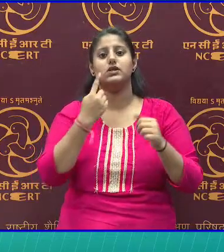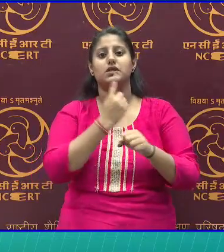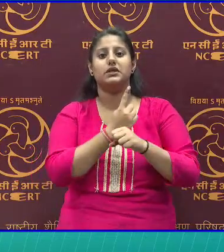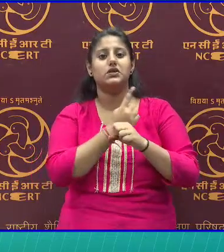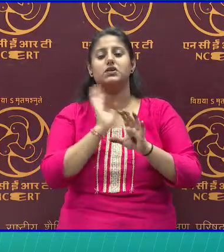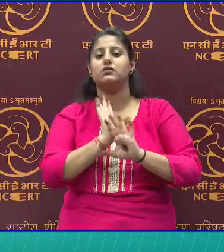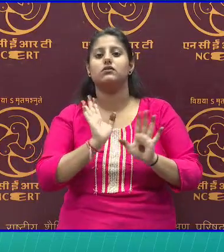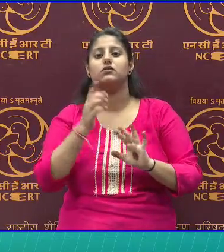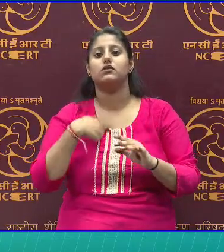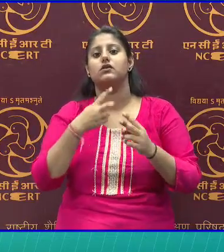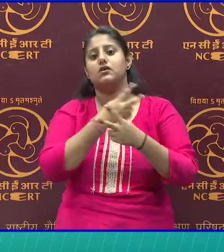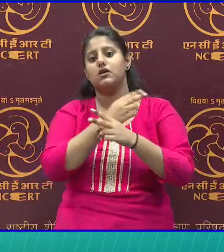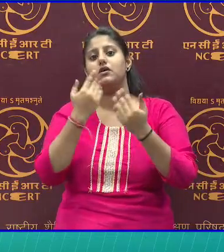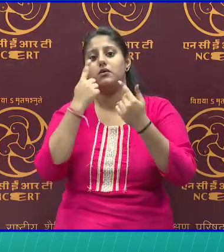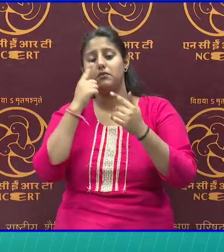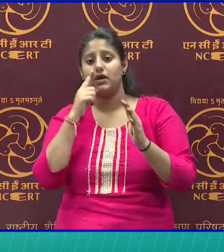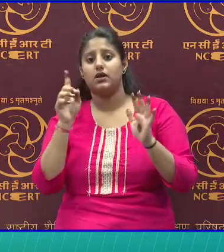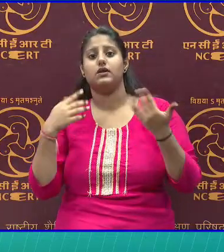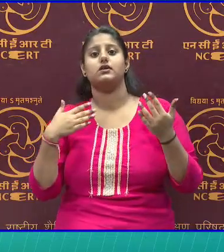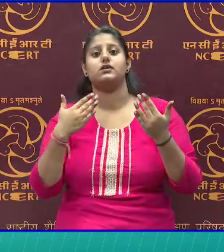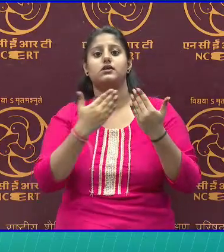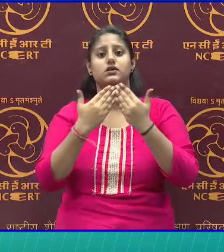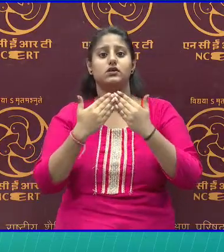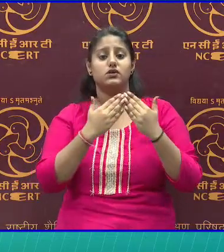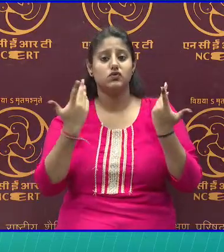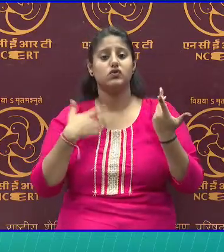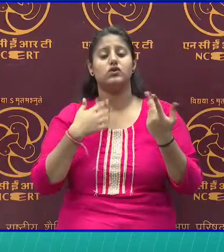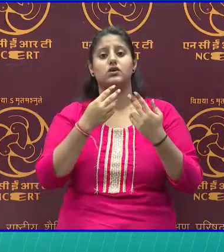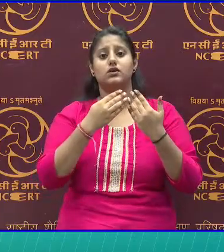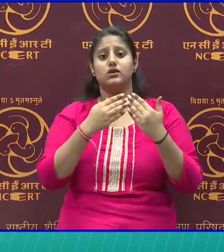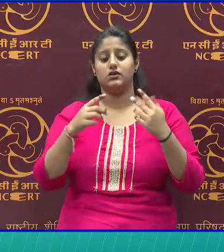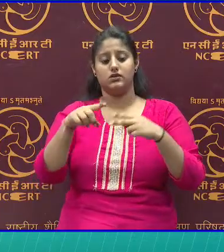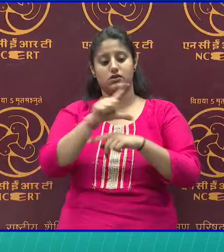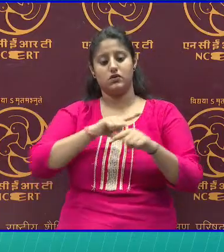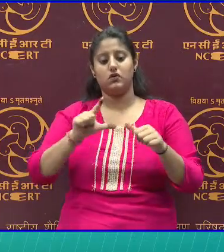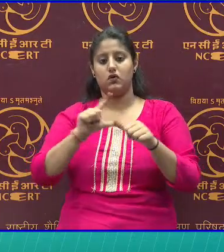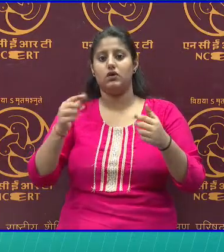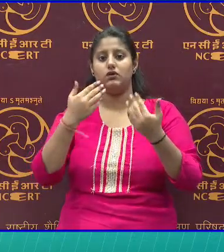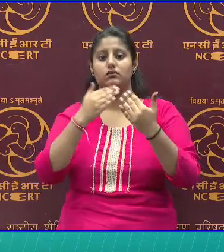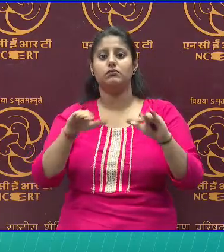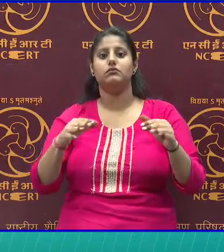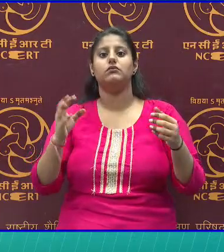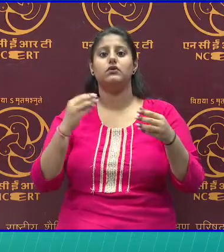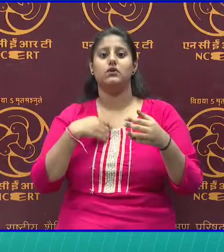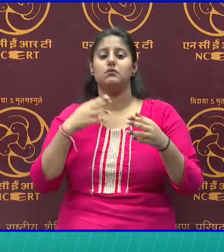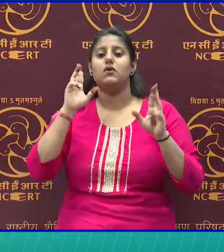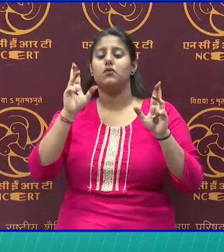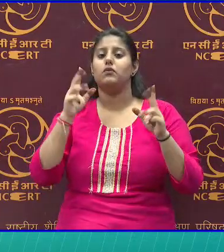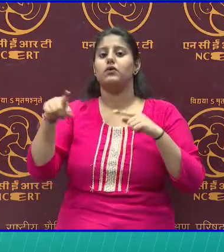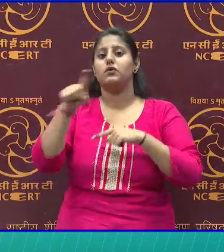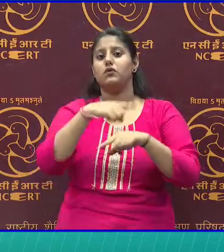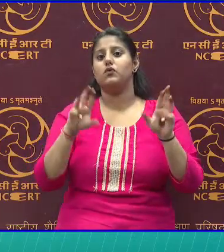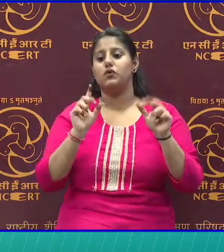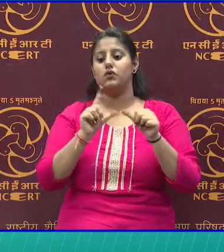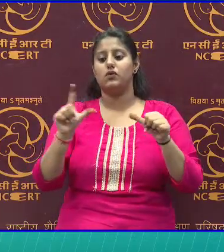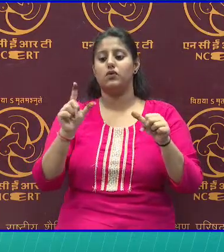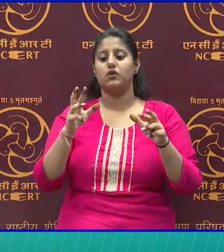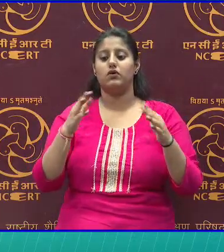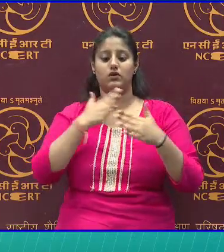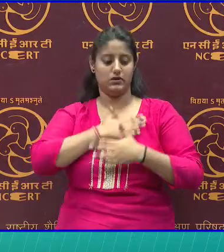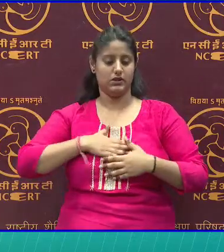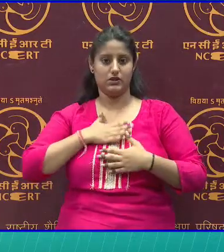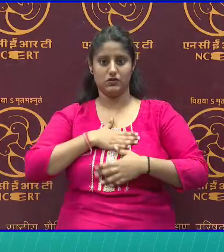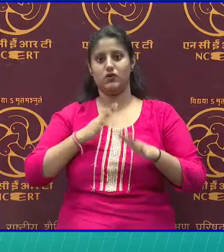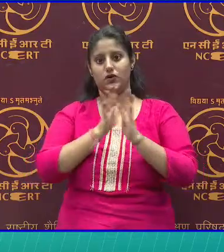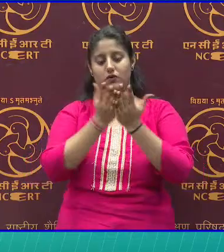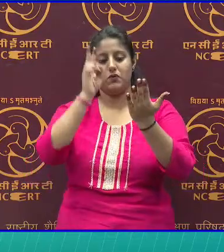the parents and the children, and then all the stakeholders involved. So I'm hoping that all of us will enjoy